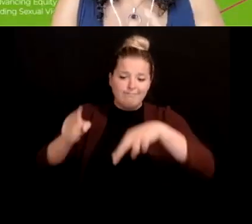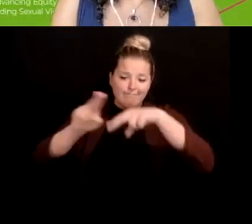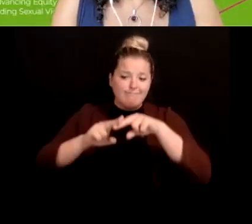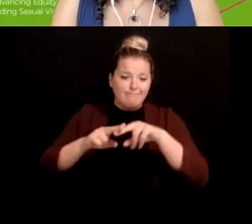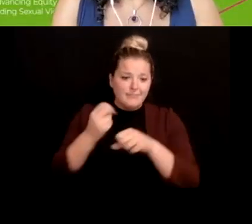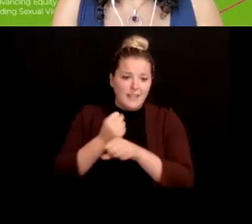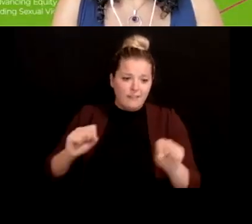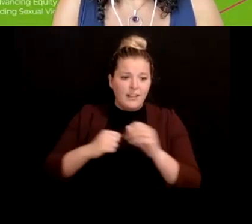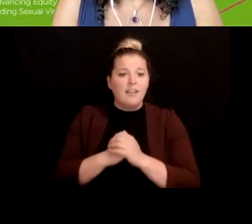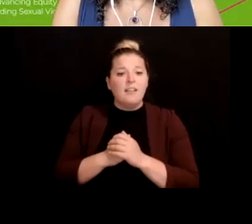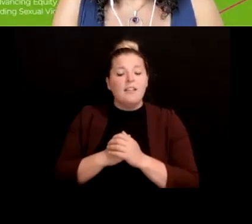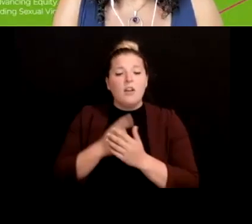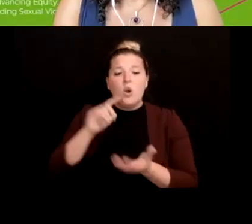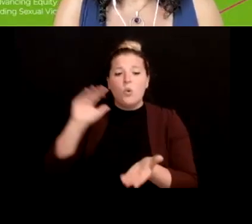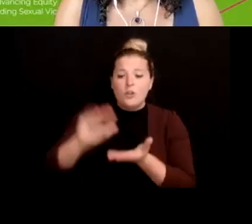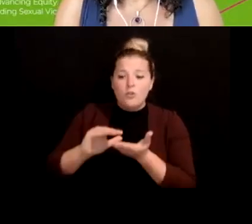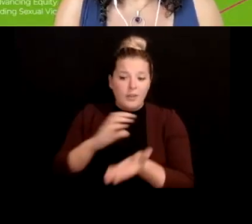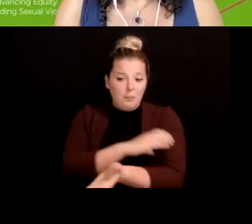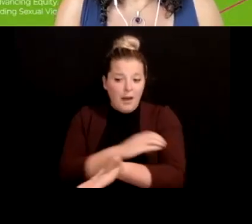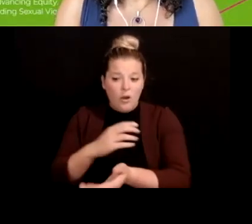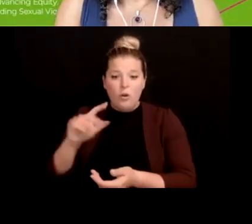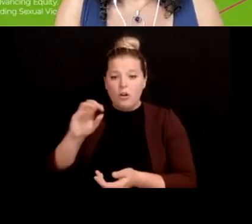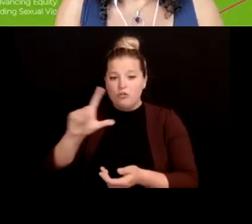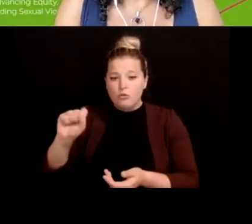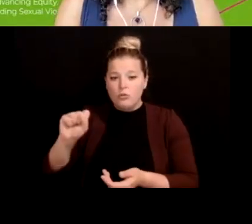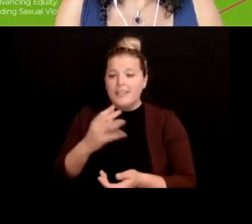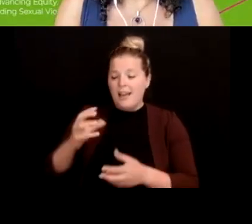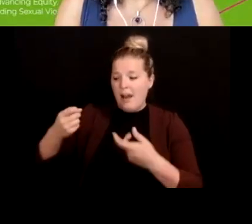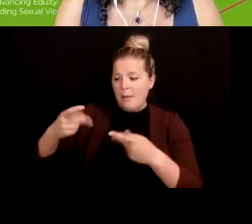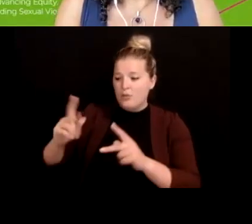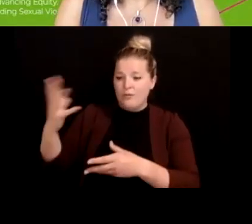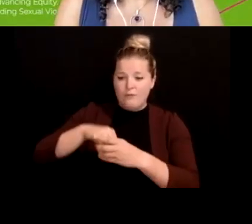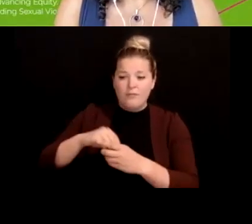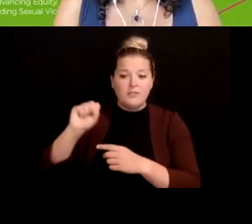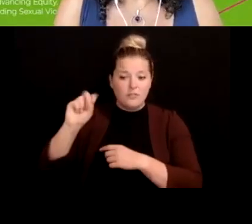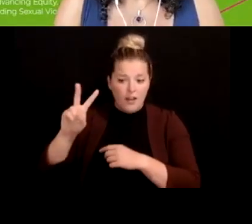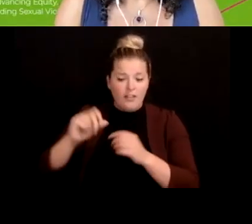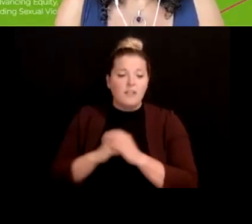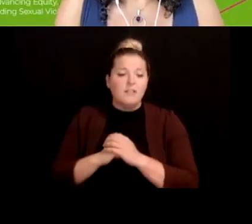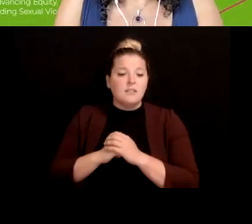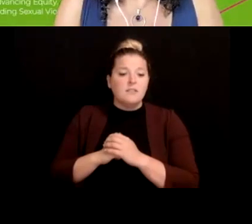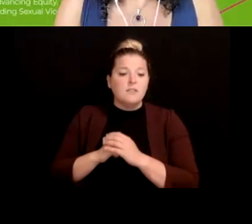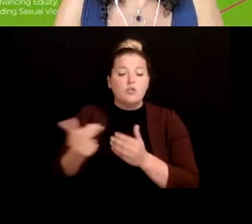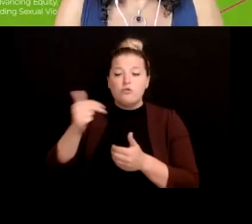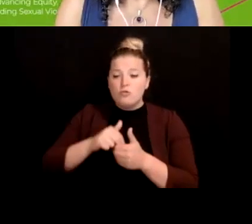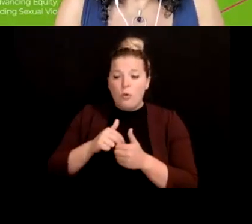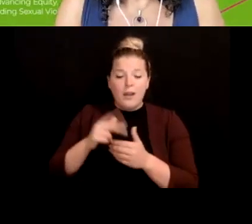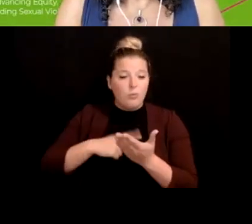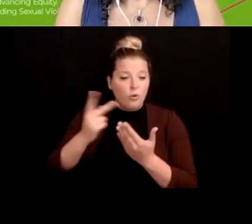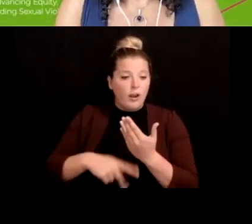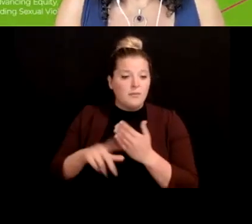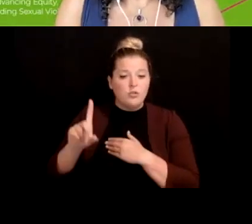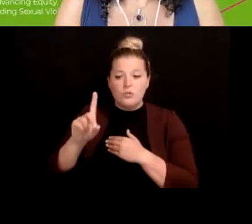you reduce the power, tools, and opportunity of police to engage in sexual violence, that you join programs to